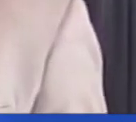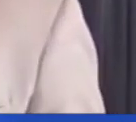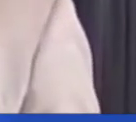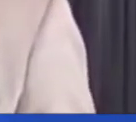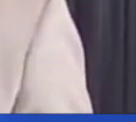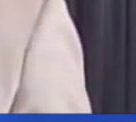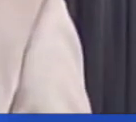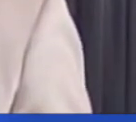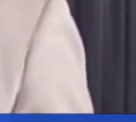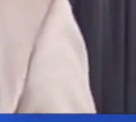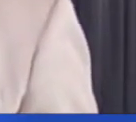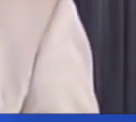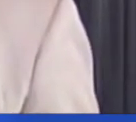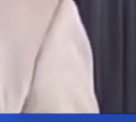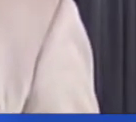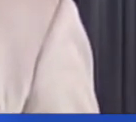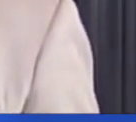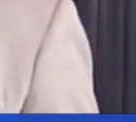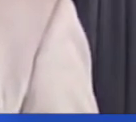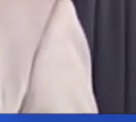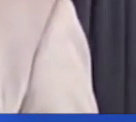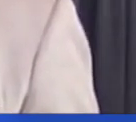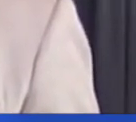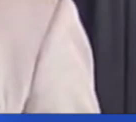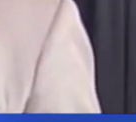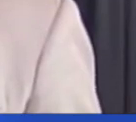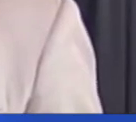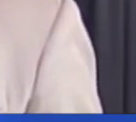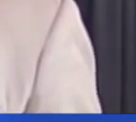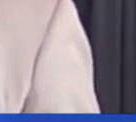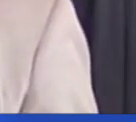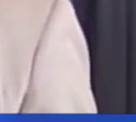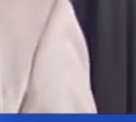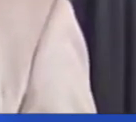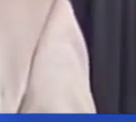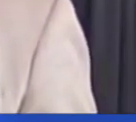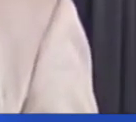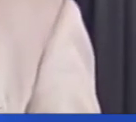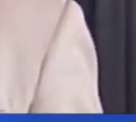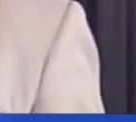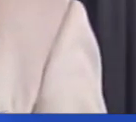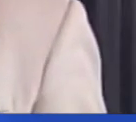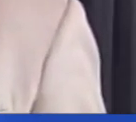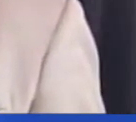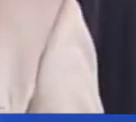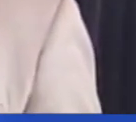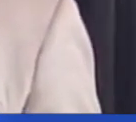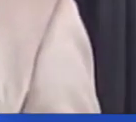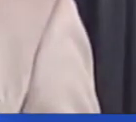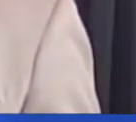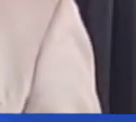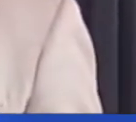been handled, and those that have not been handled, we have agreed in a letter commitment from the Cabinet Secretary, Minister of